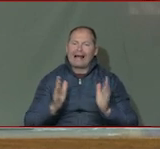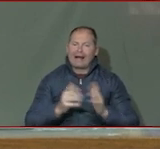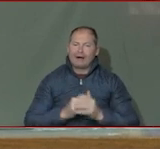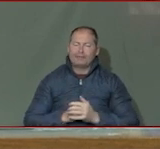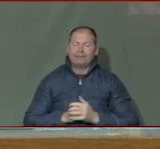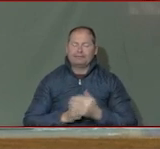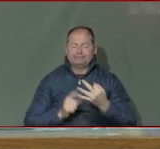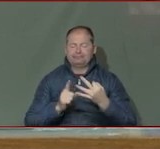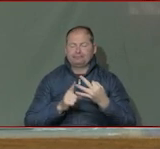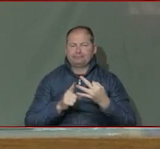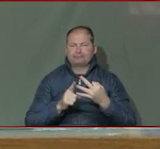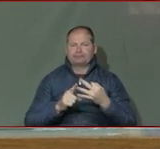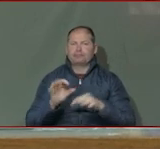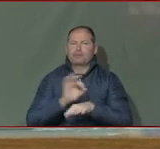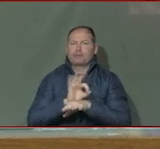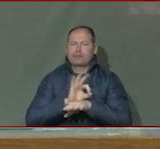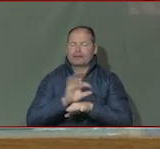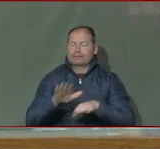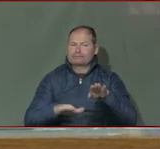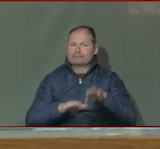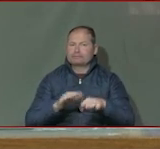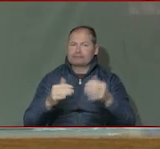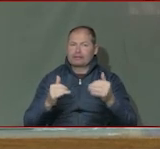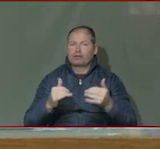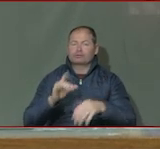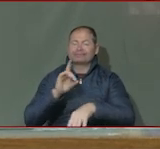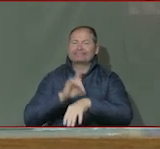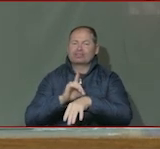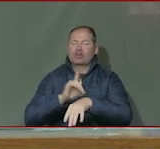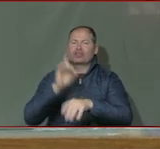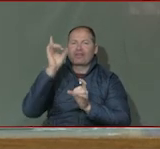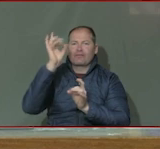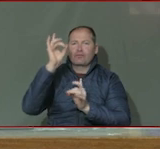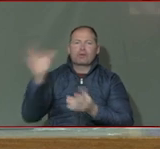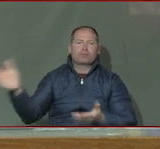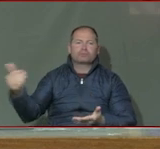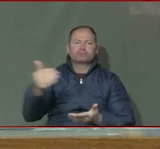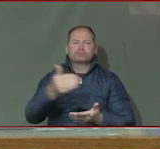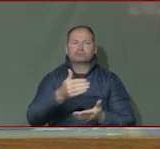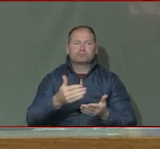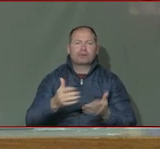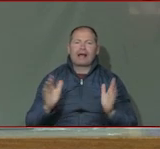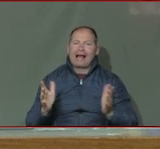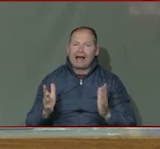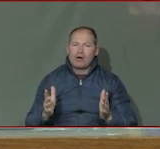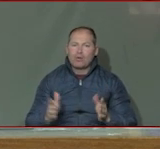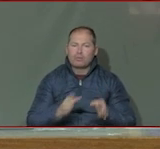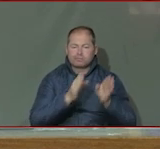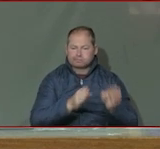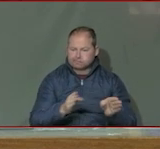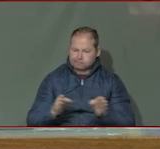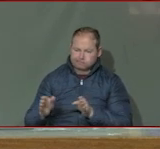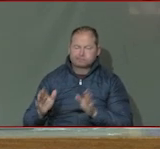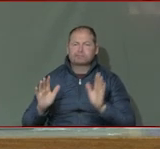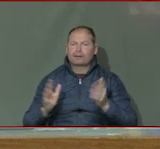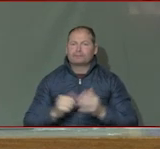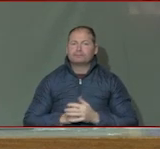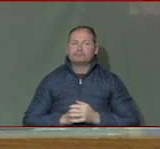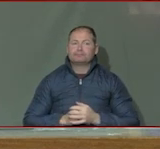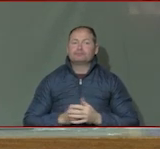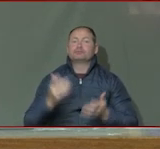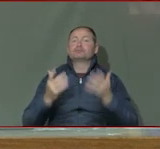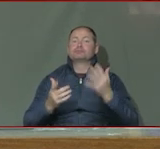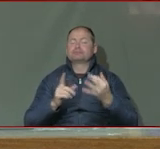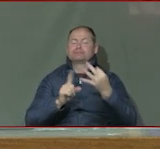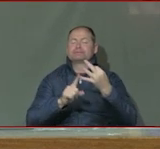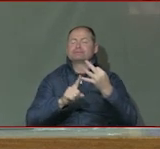planning step, so you plan that before you actually get into the investigation. And then if there's permission required, maybe you need to ask